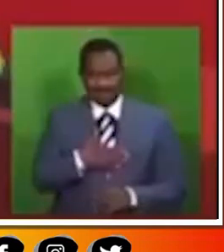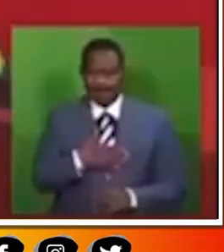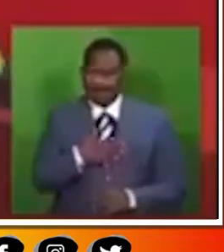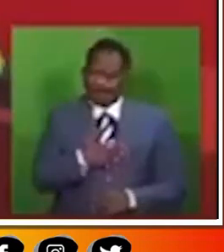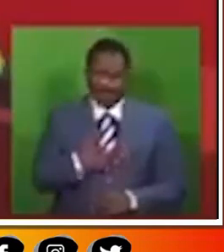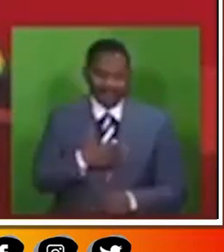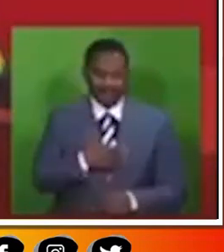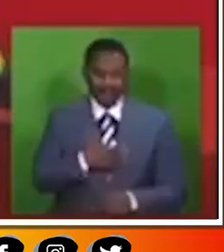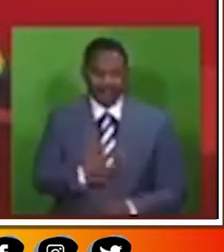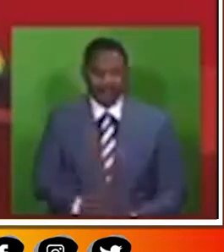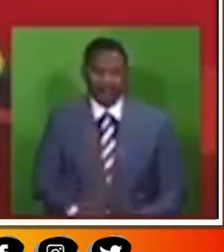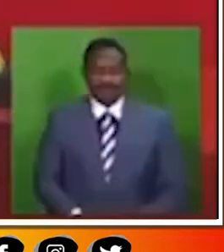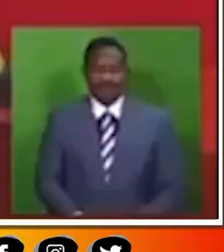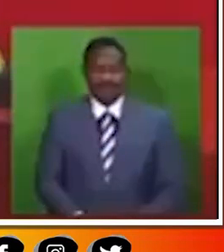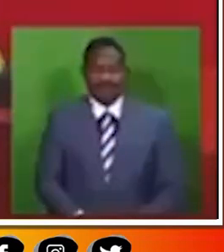Please,